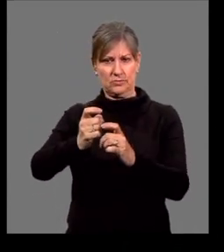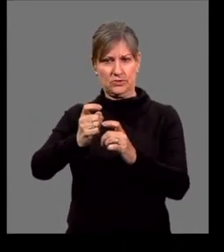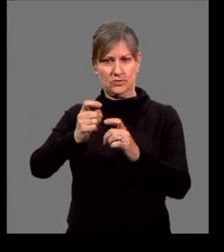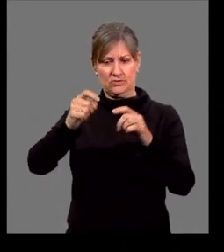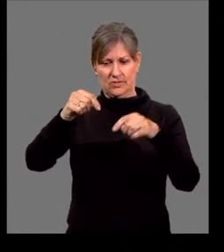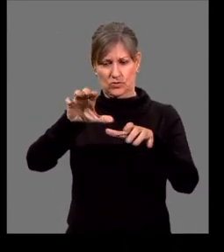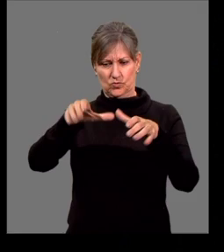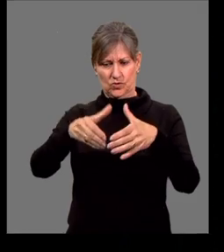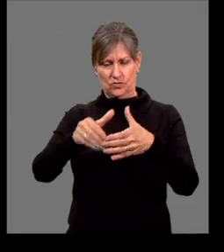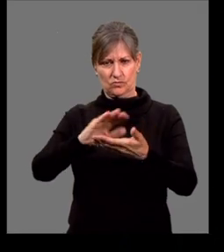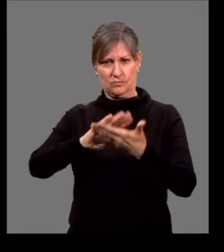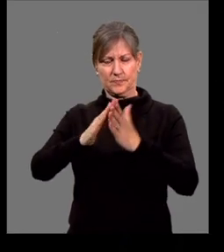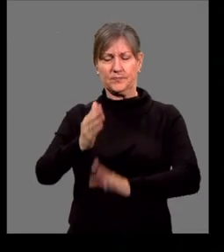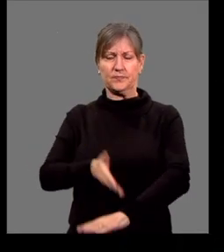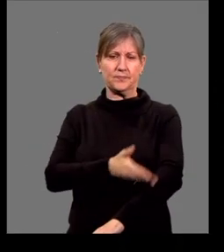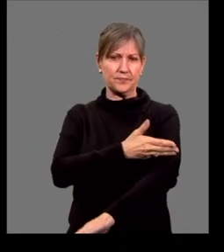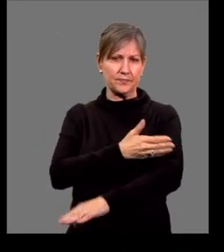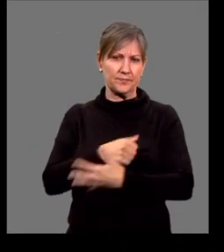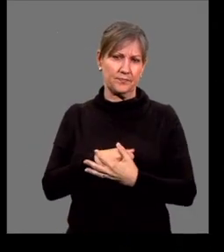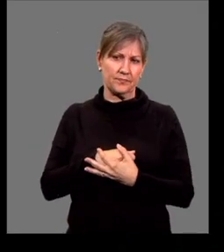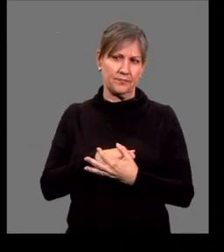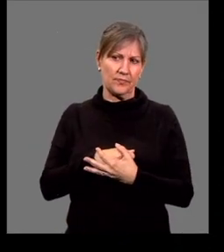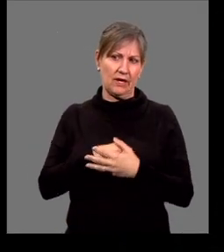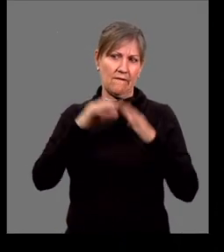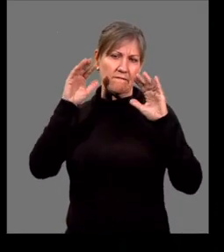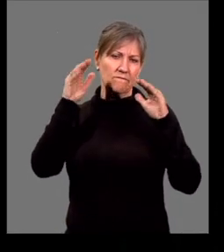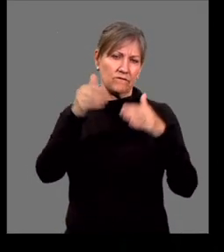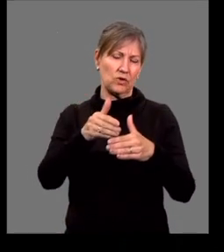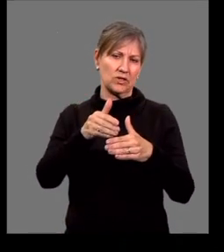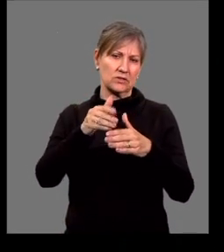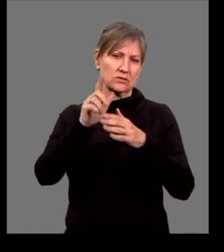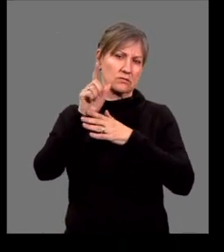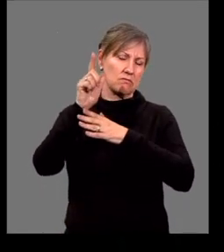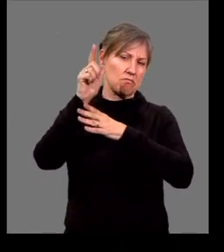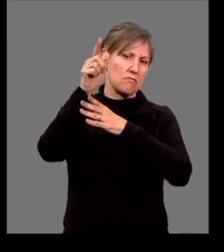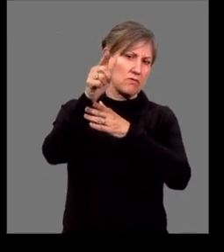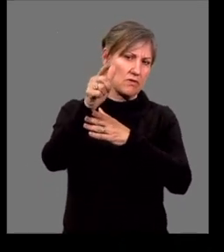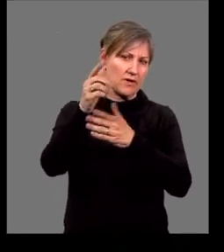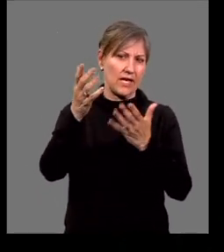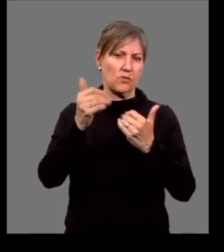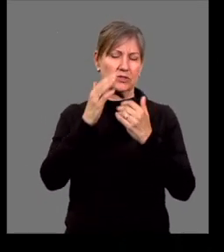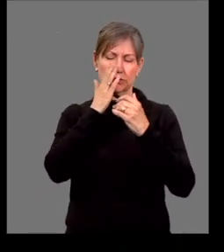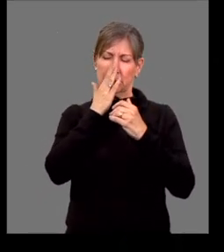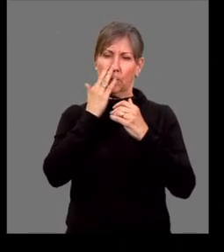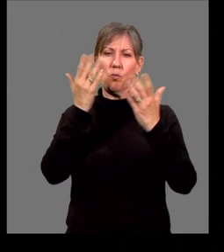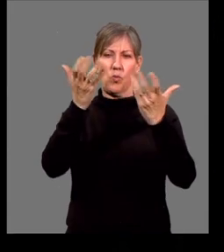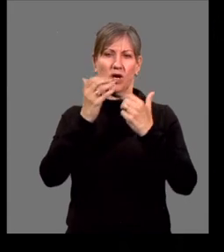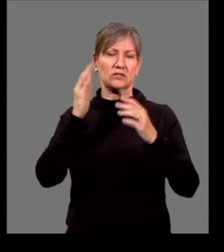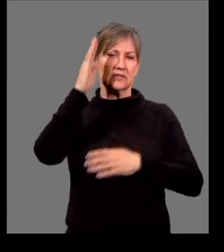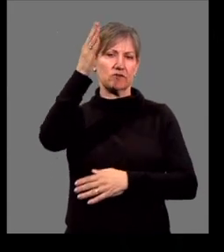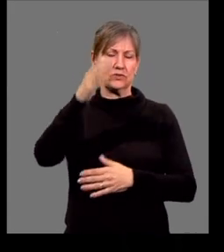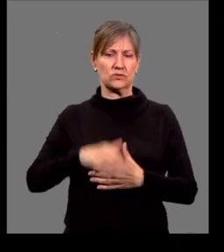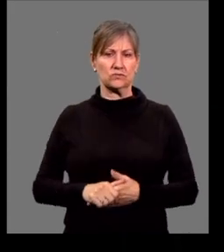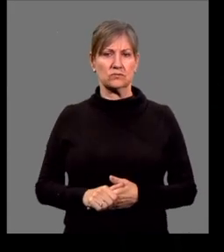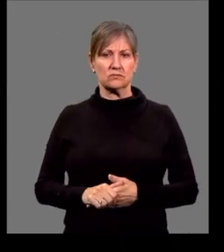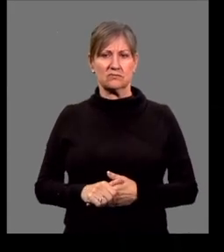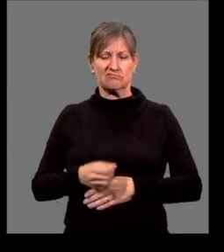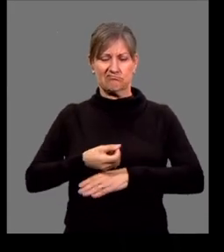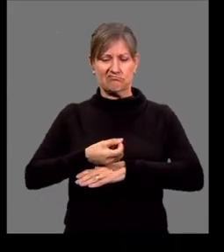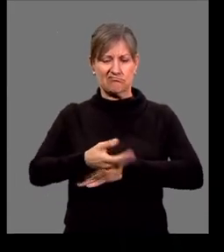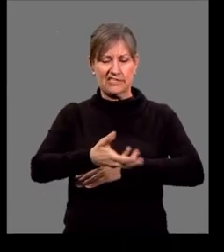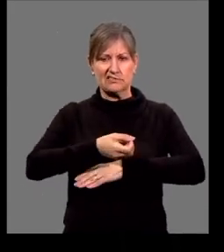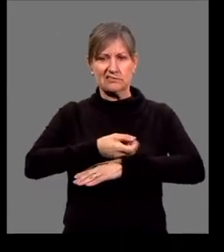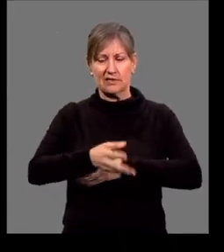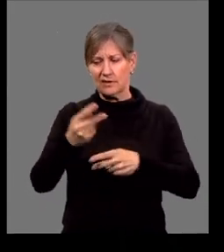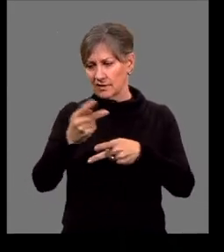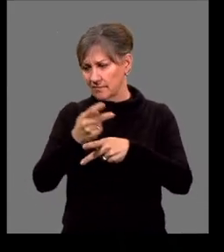betterment of this world. Focus on the long term and what you ultimately want. Don't waste too much